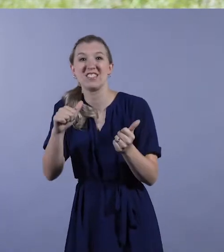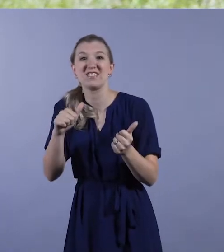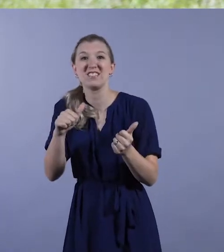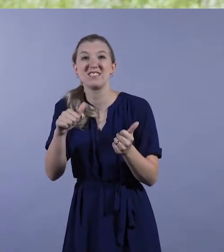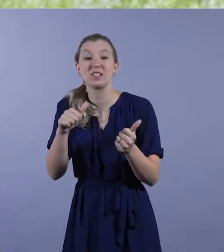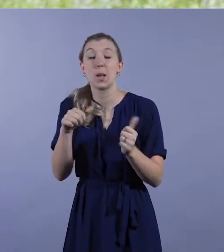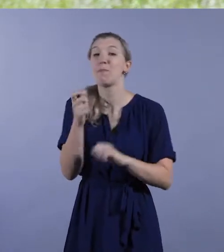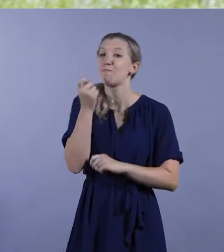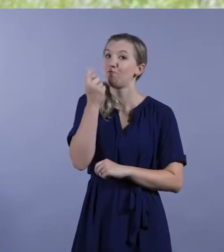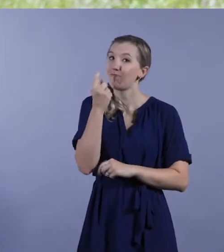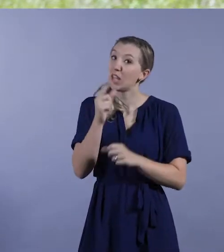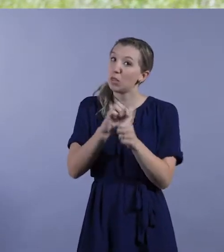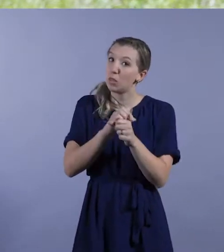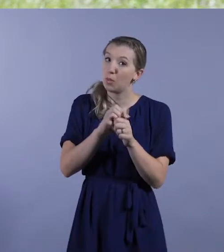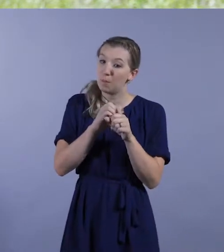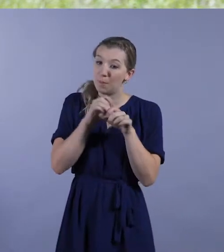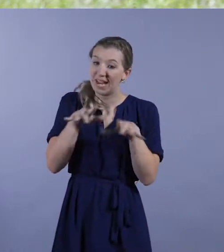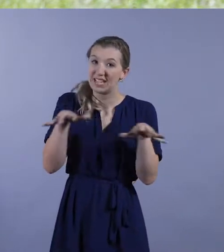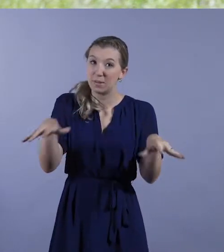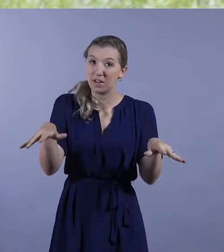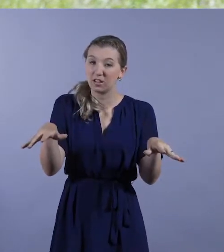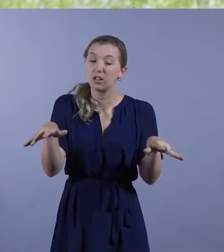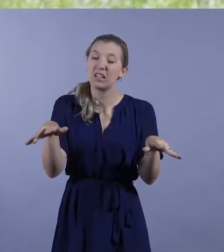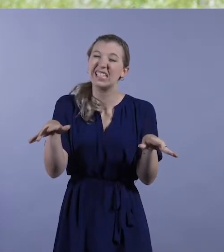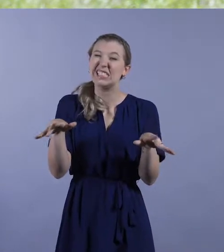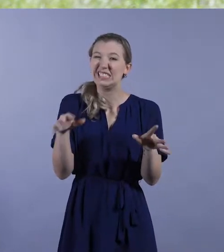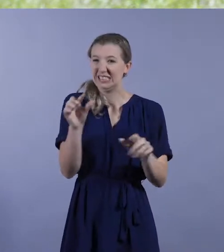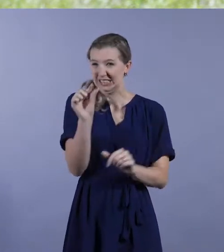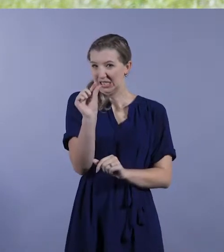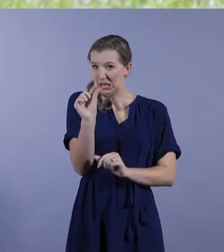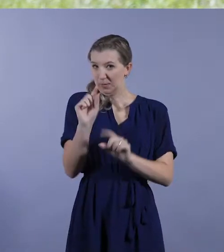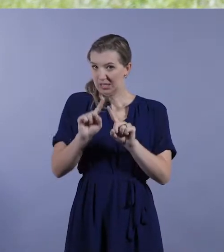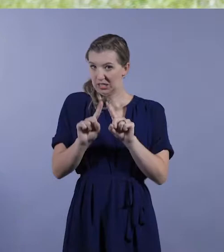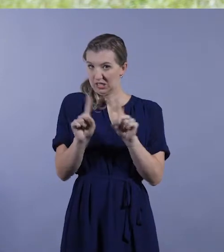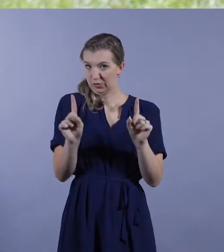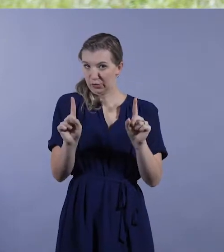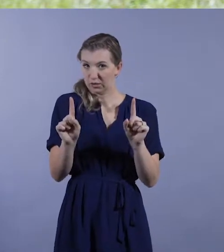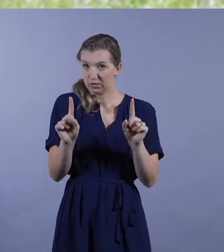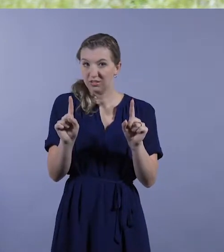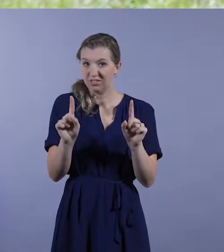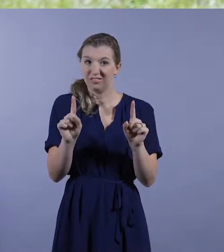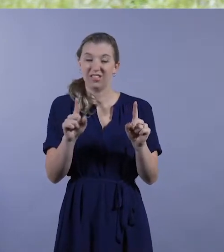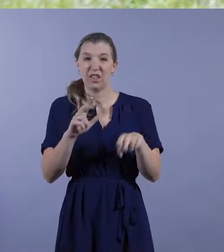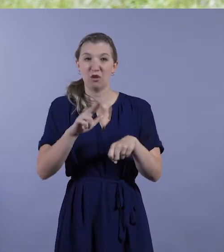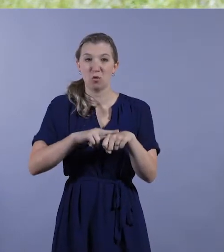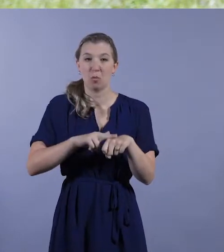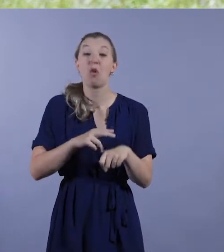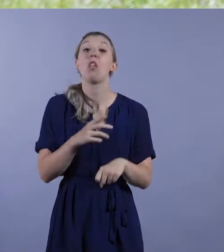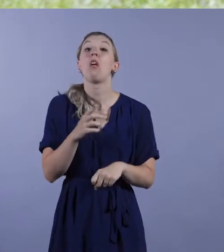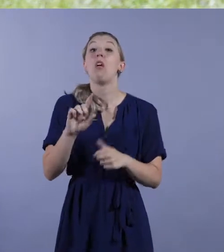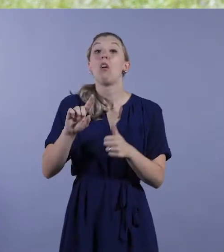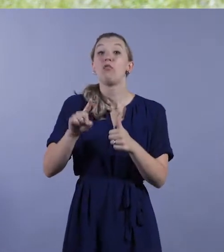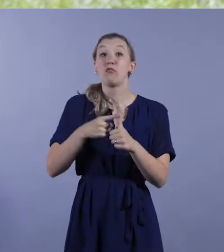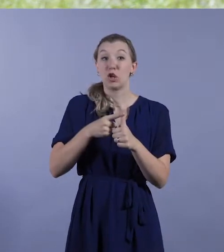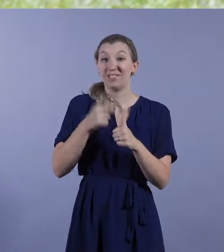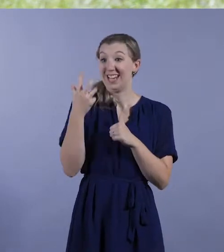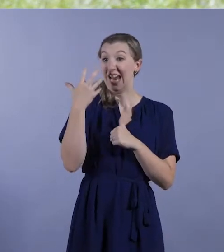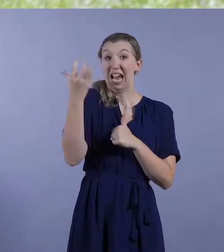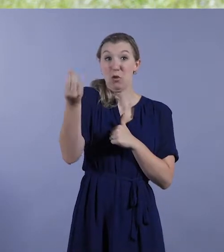the pandemic, we are going to do it a little different than we normally do. First, we're